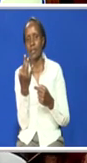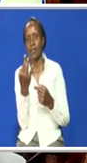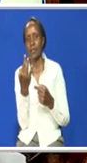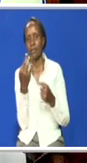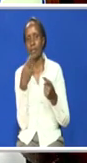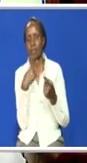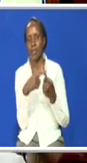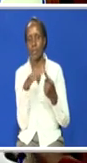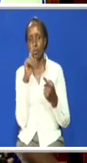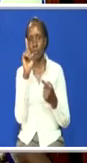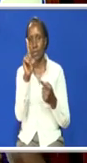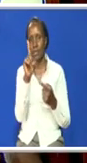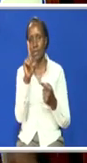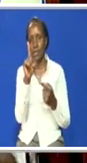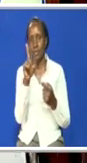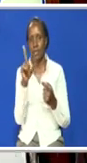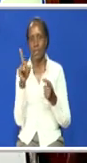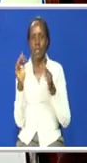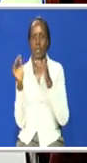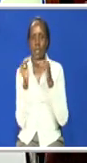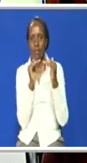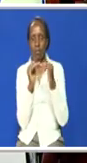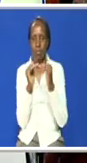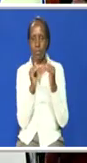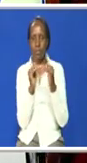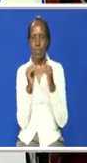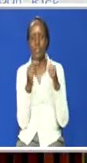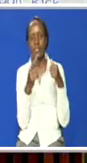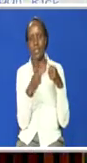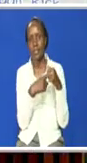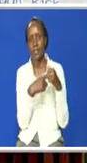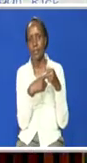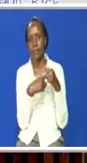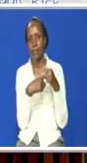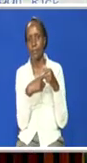2 plus 3 plus 1 is equals to 6.